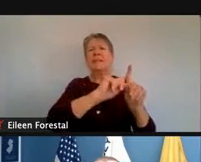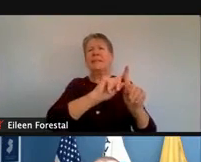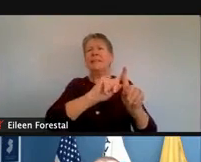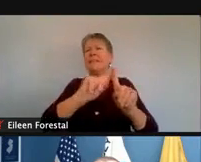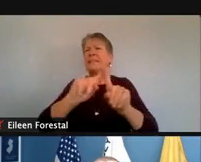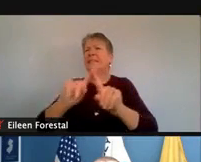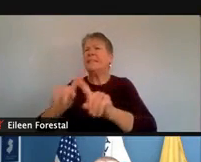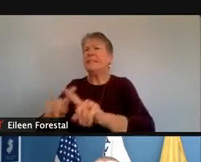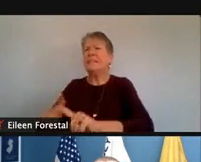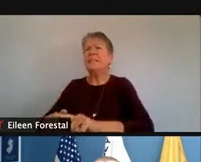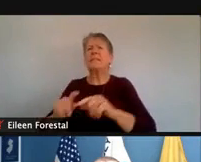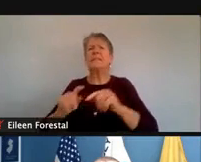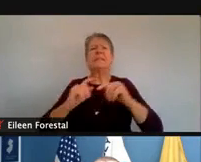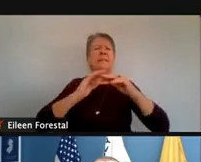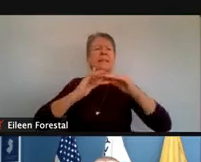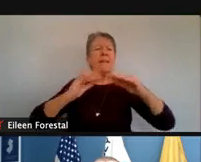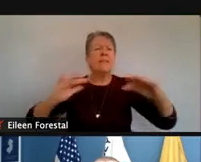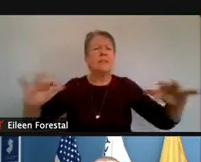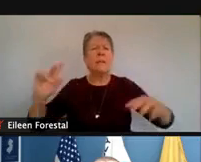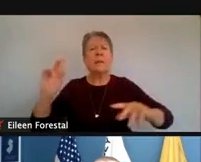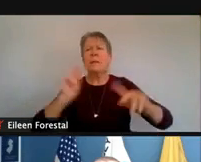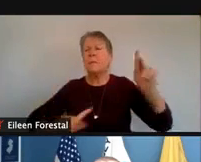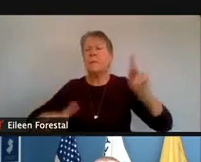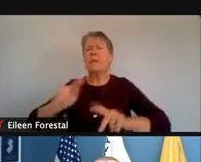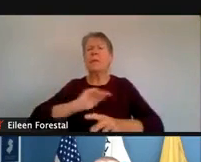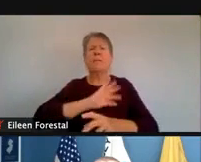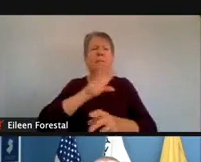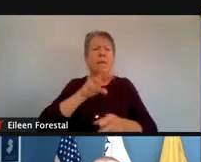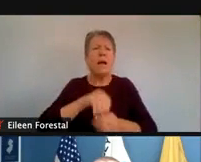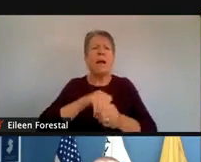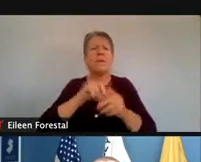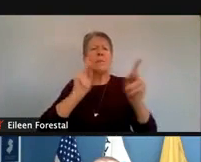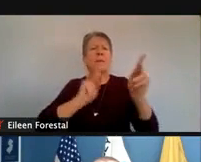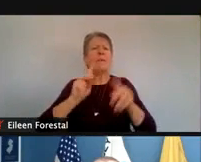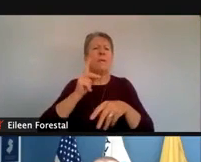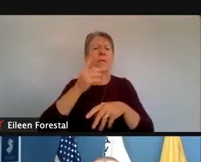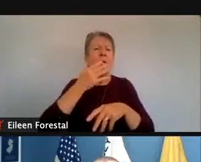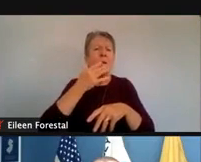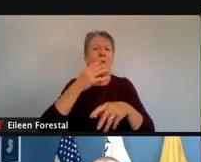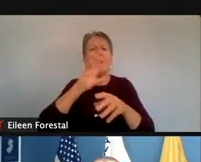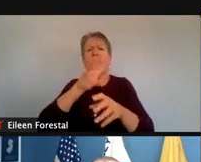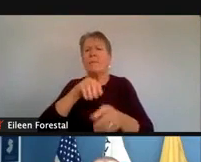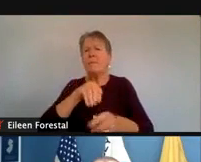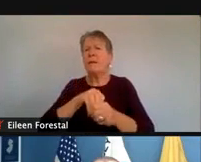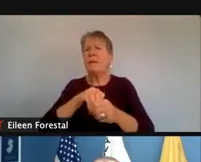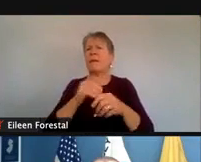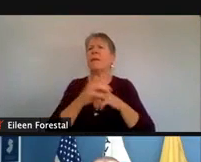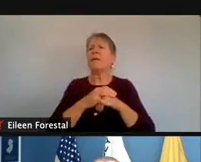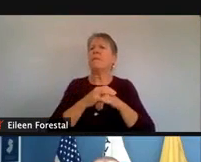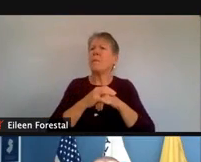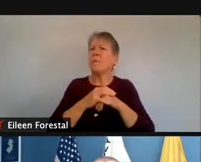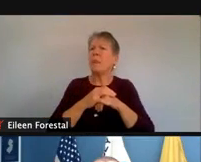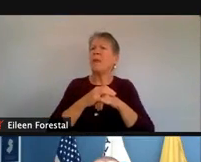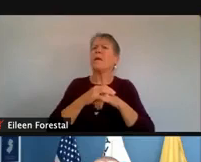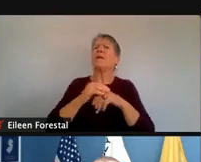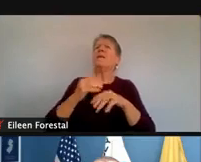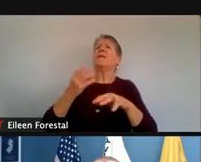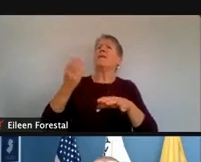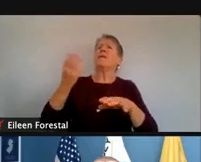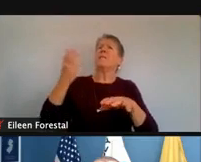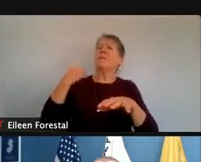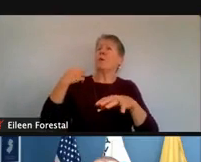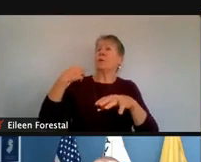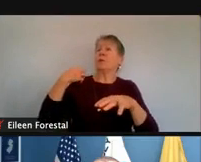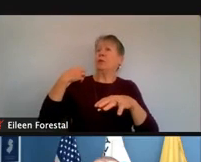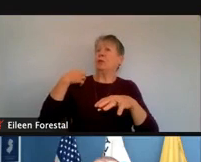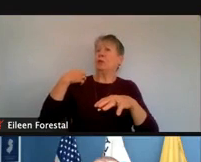diversity. The PAC is chaired by former Deputy Commissioner and State Epidemiologist, Dr. Eddie Bresnitz, who is here with us